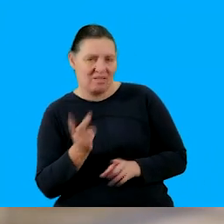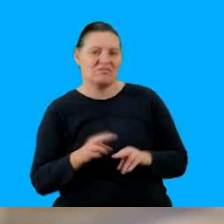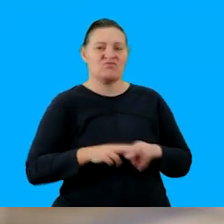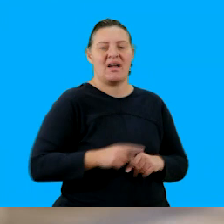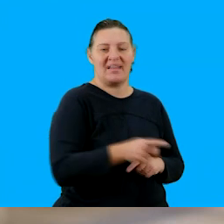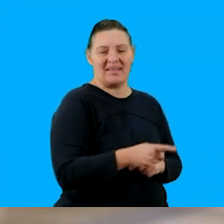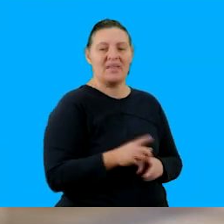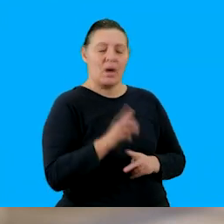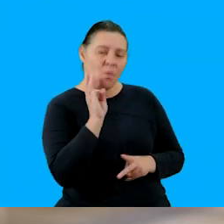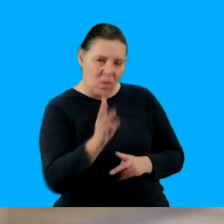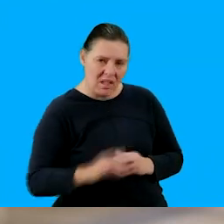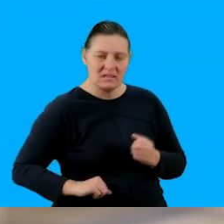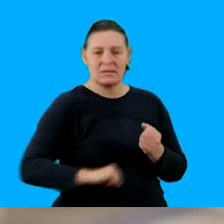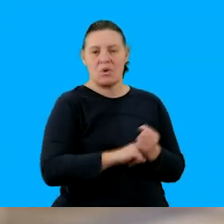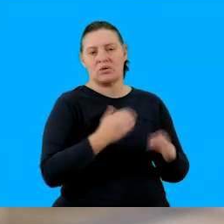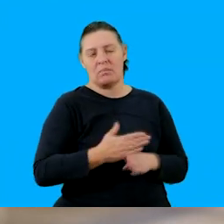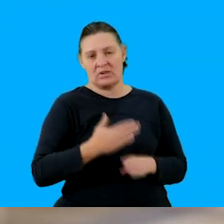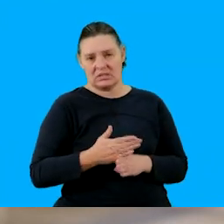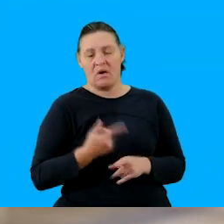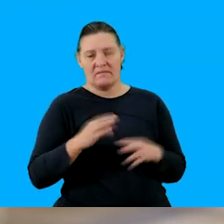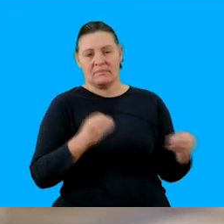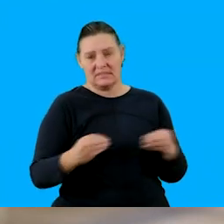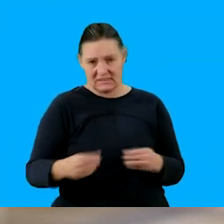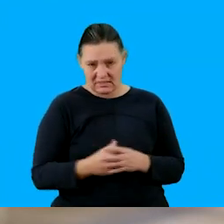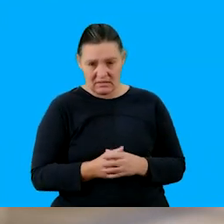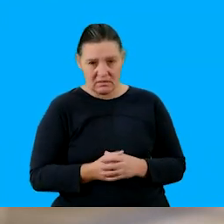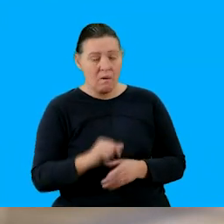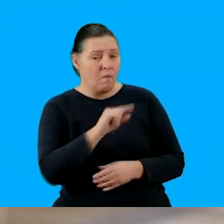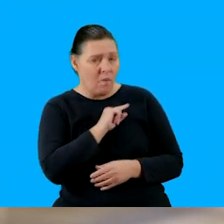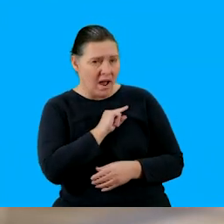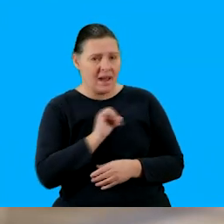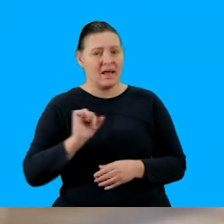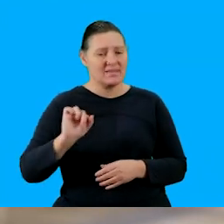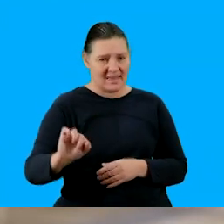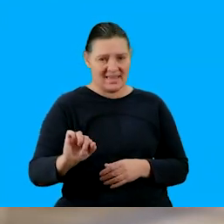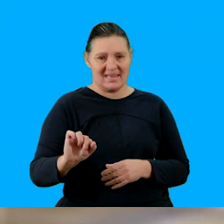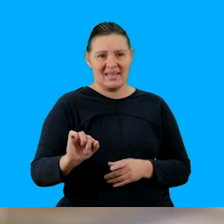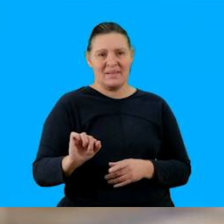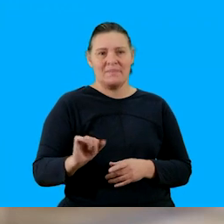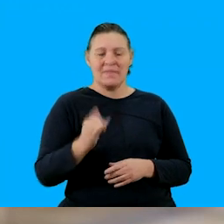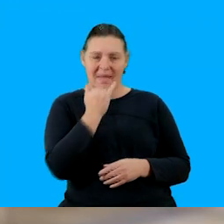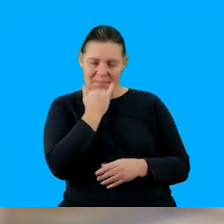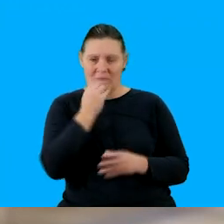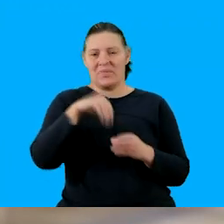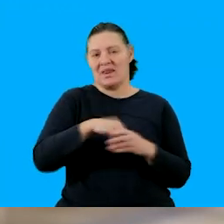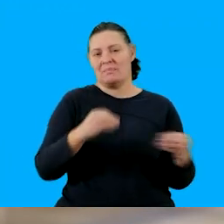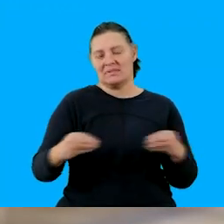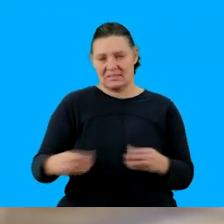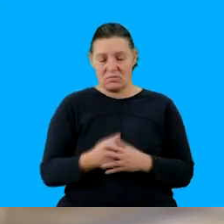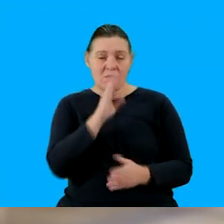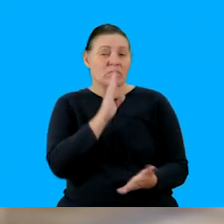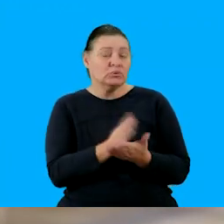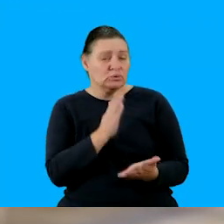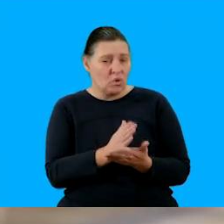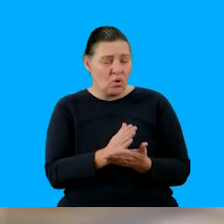be reliable. They are going to support the operations of the business due to them being happy in a business. So